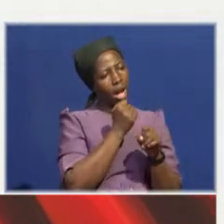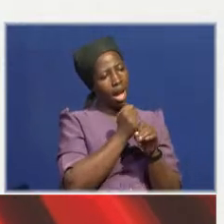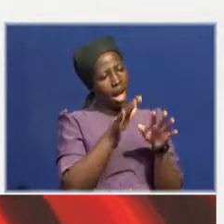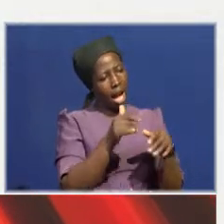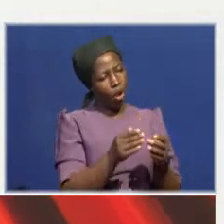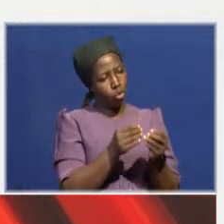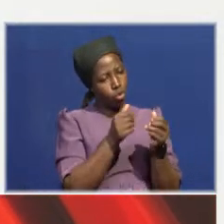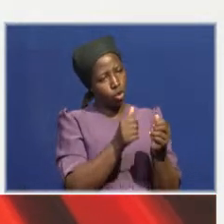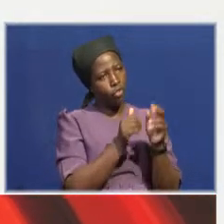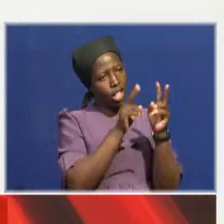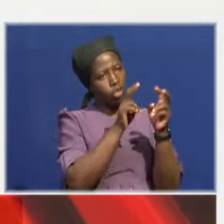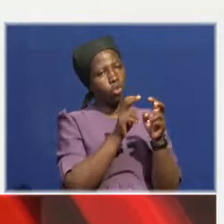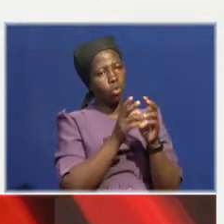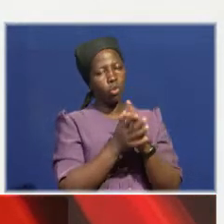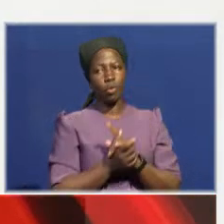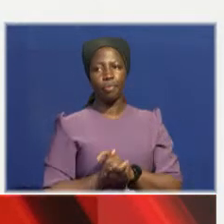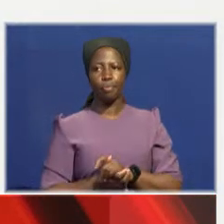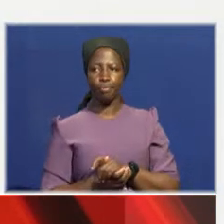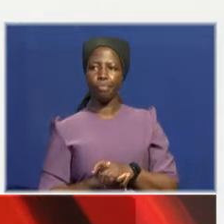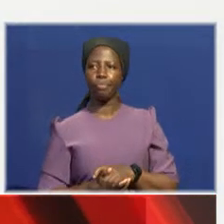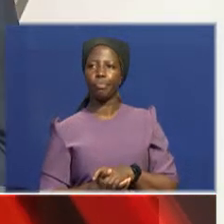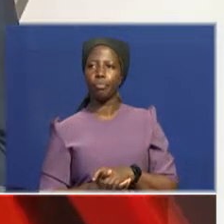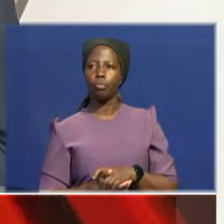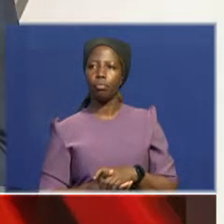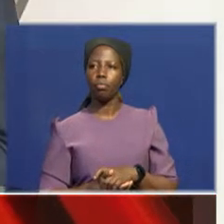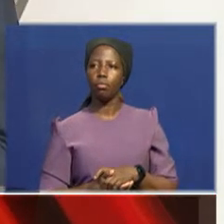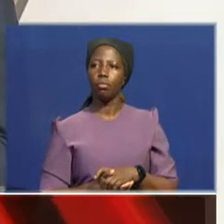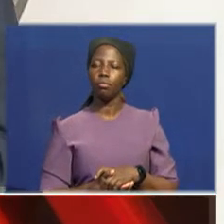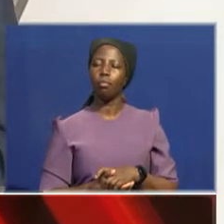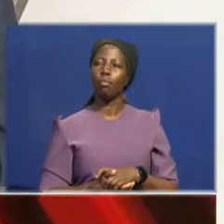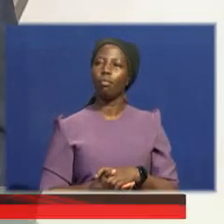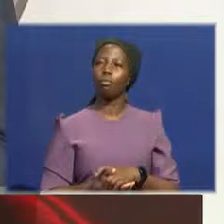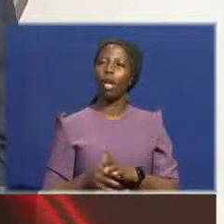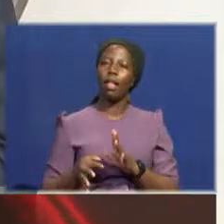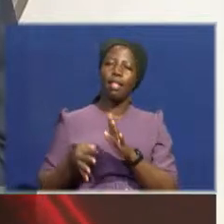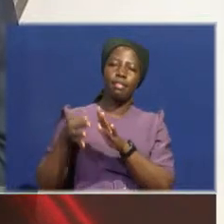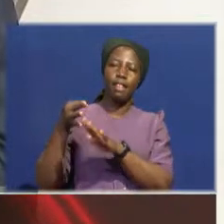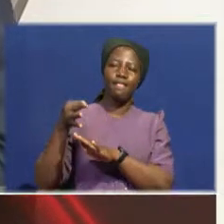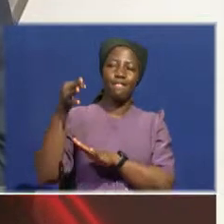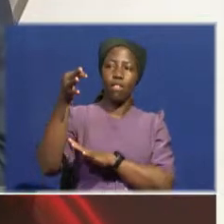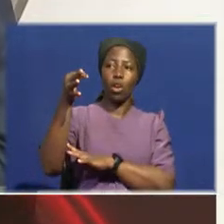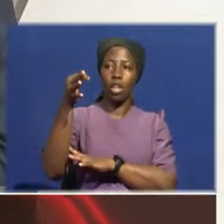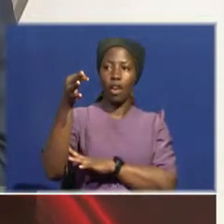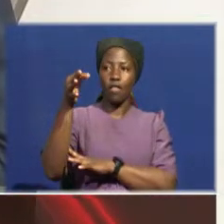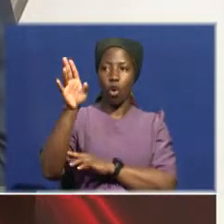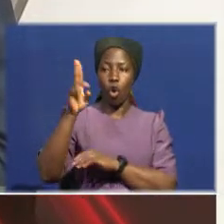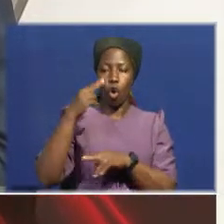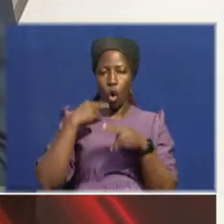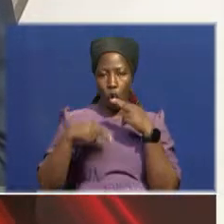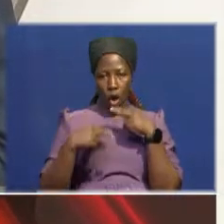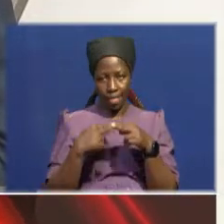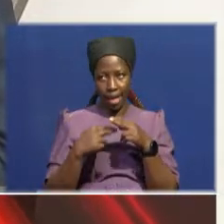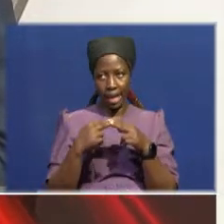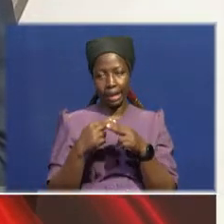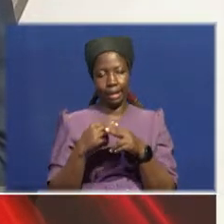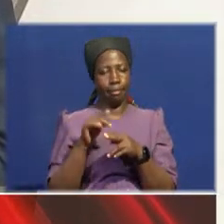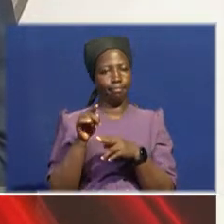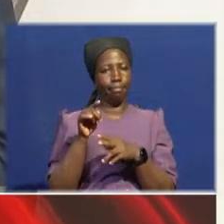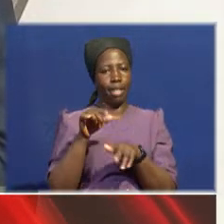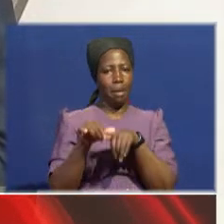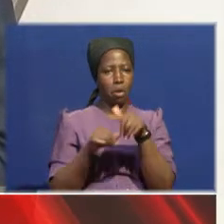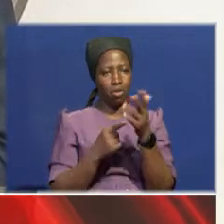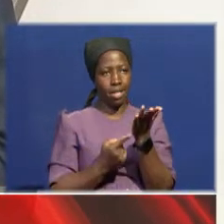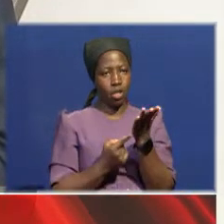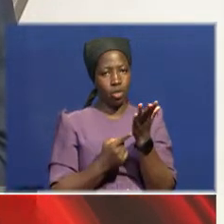to those situations? The trends, the future of hotel is technology. Mm-hmm. So you find now the